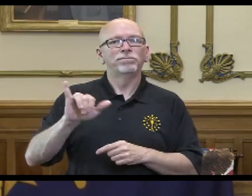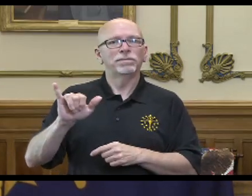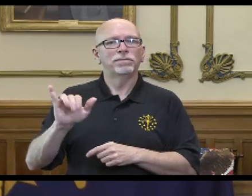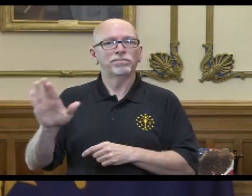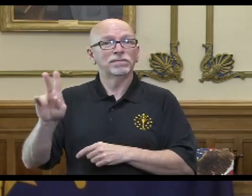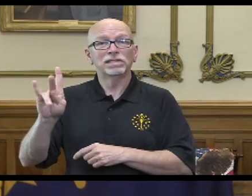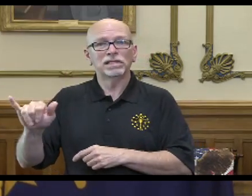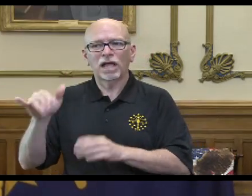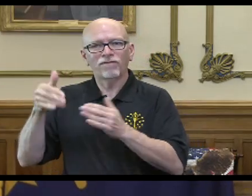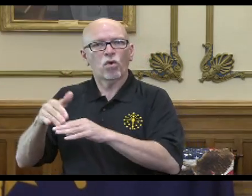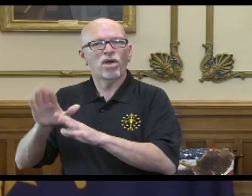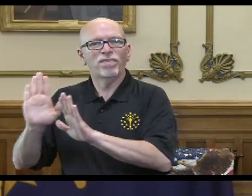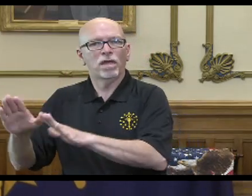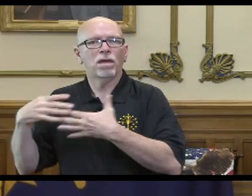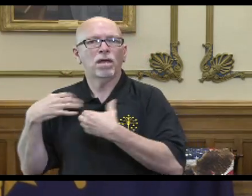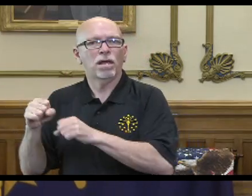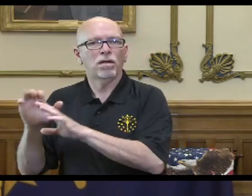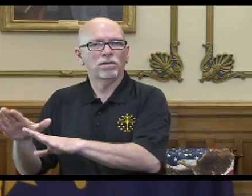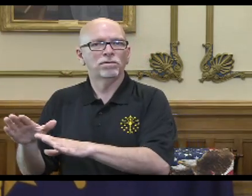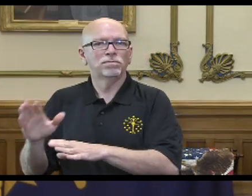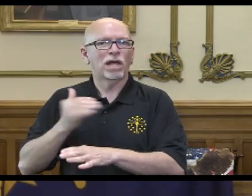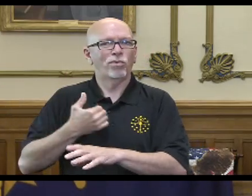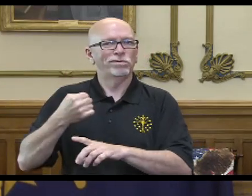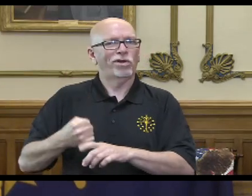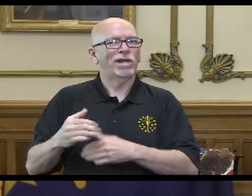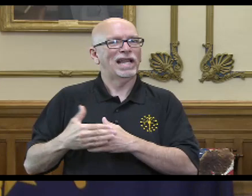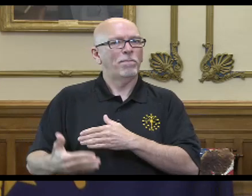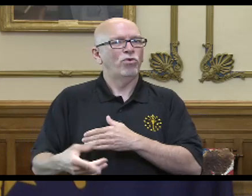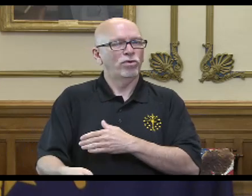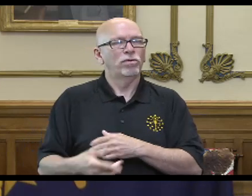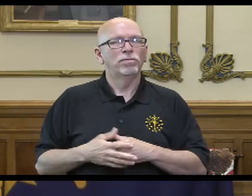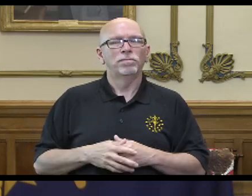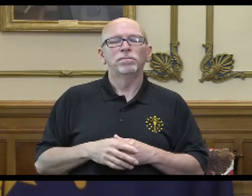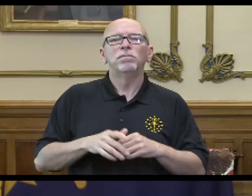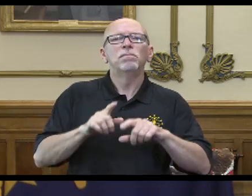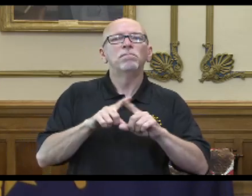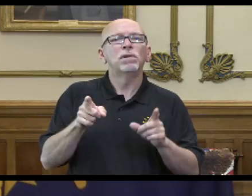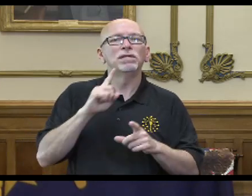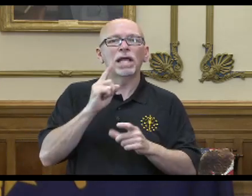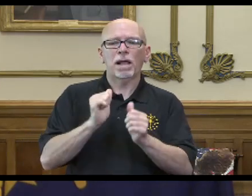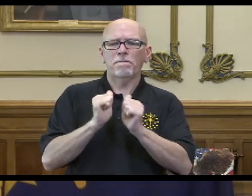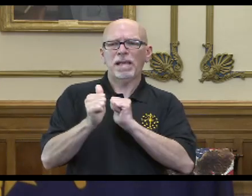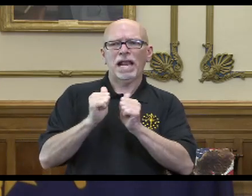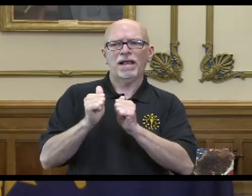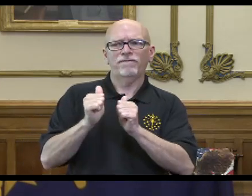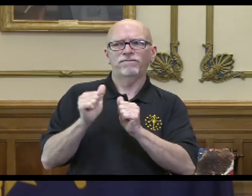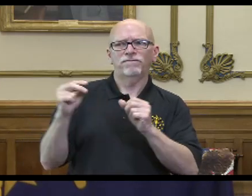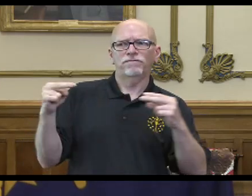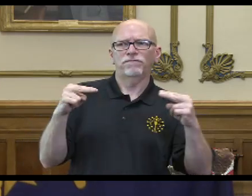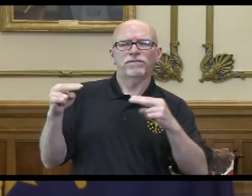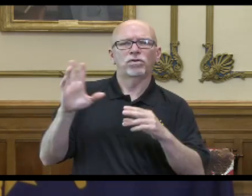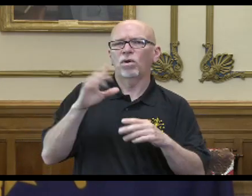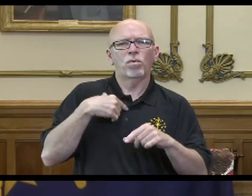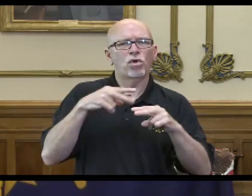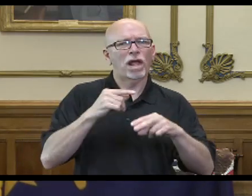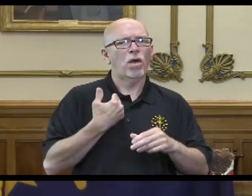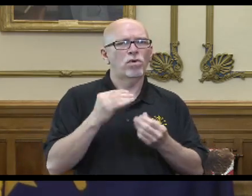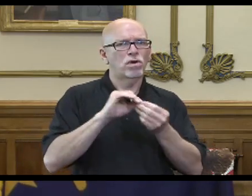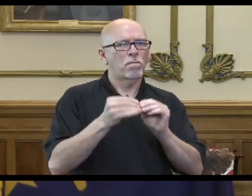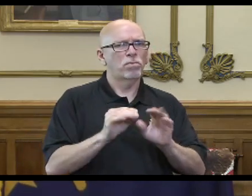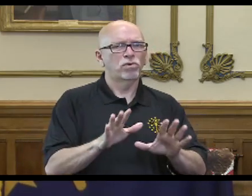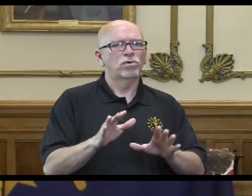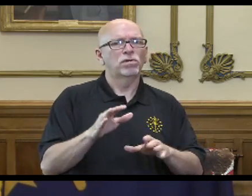in Kentucky as well. I love our southern neighbors. But when you say competitive advantage, we're looking at numbers, and we're looking at this